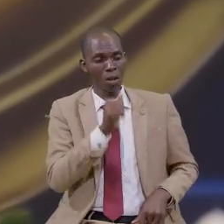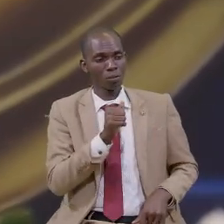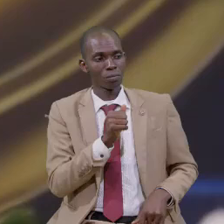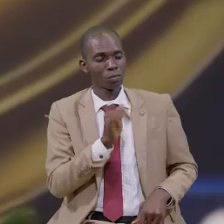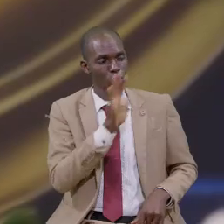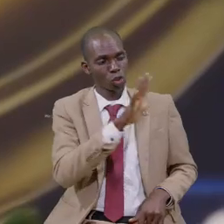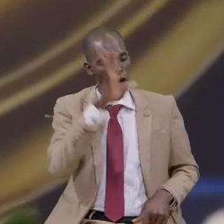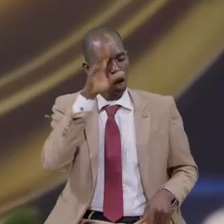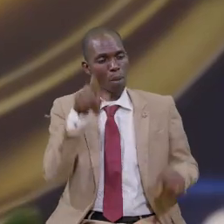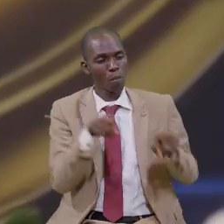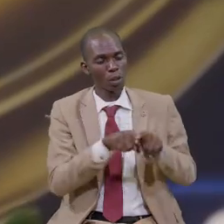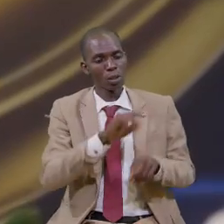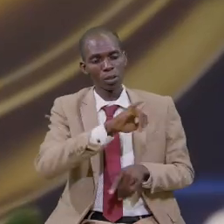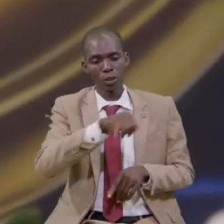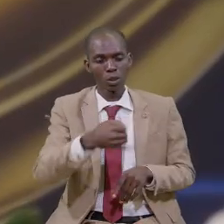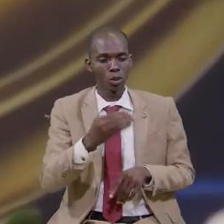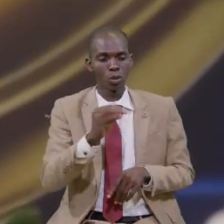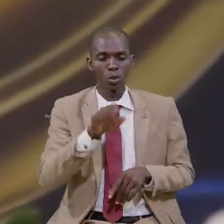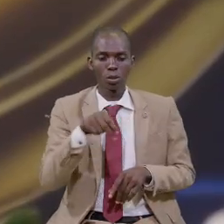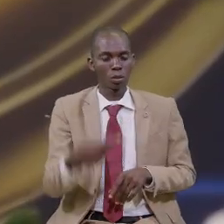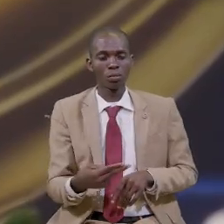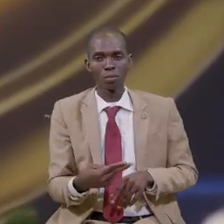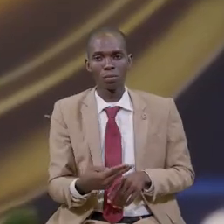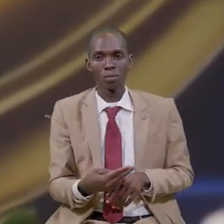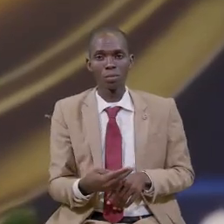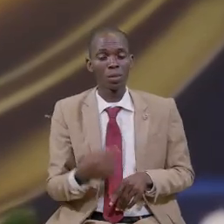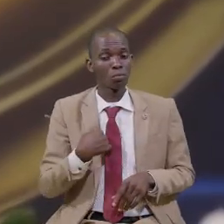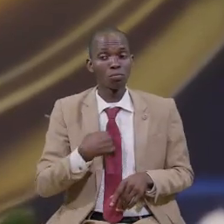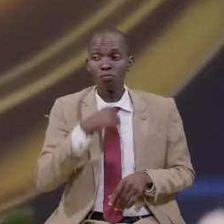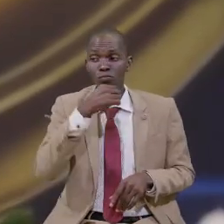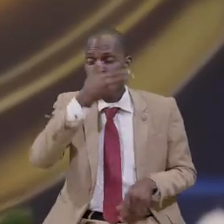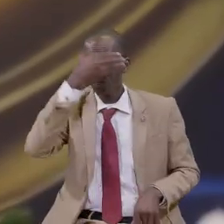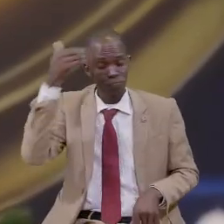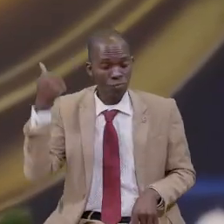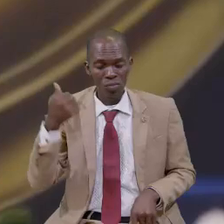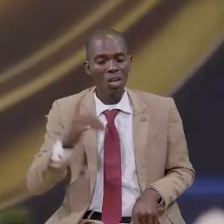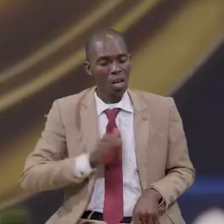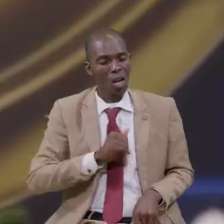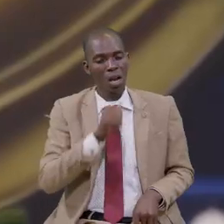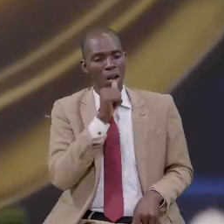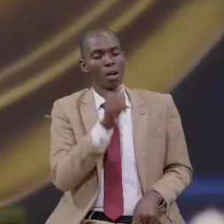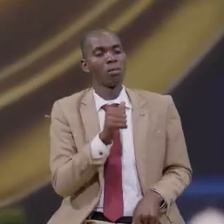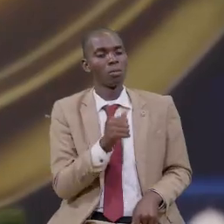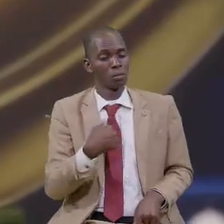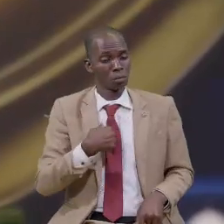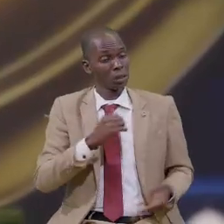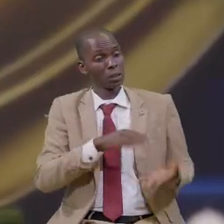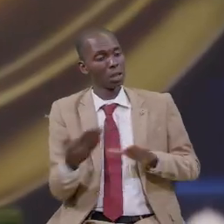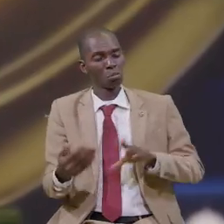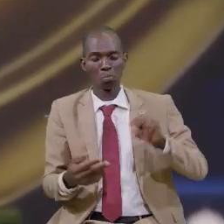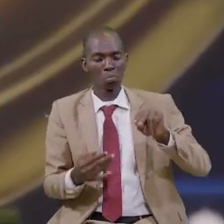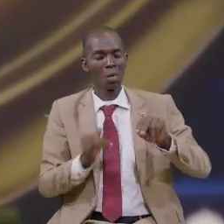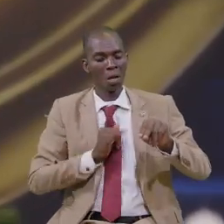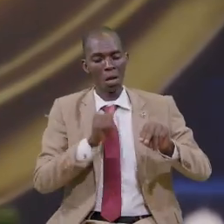I am. I'm not forgotten. I am. I'm not dead. I am. I'm not in the dungeon. I